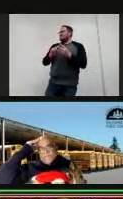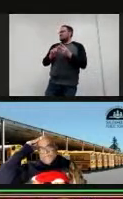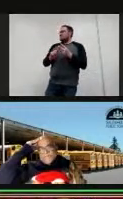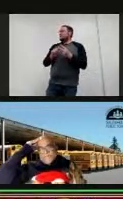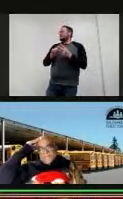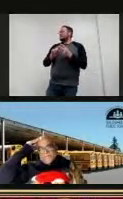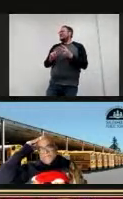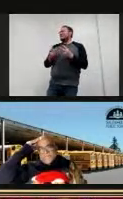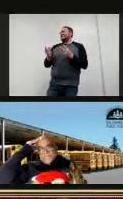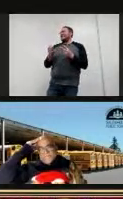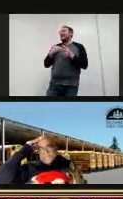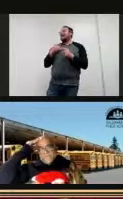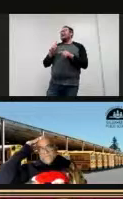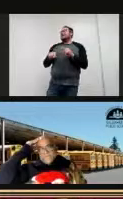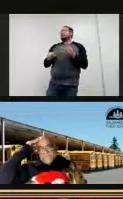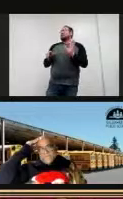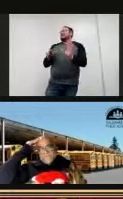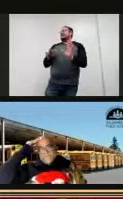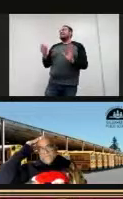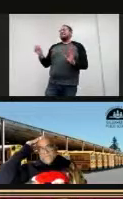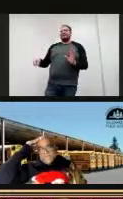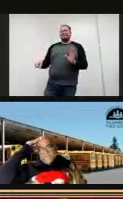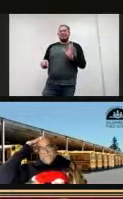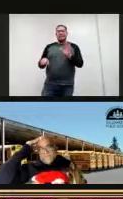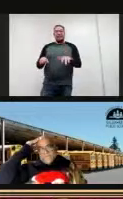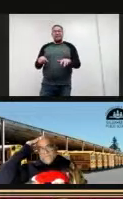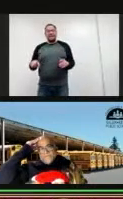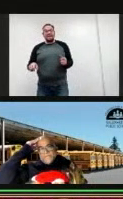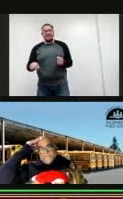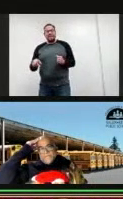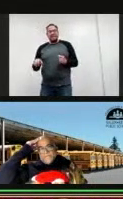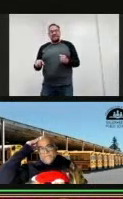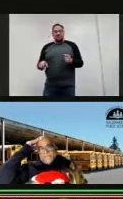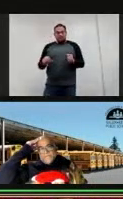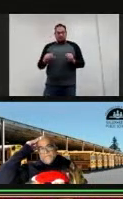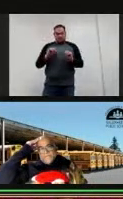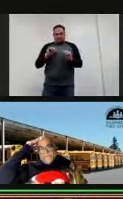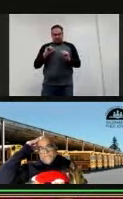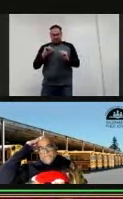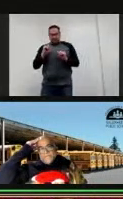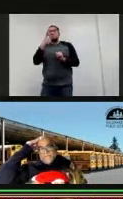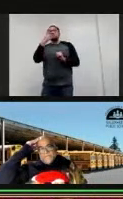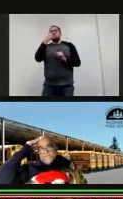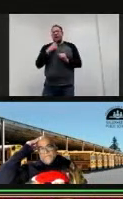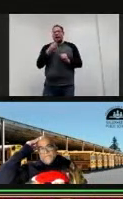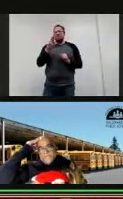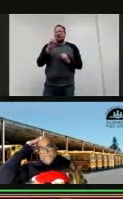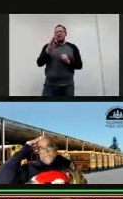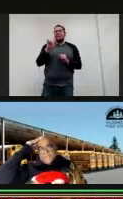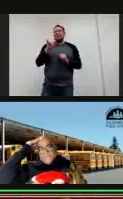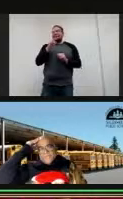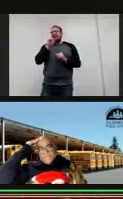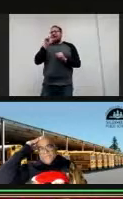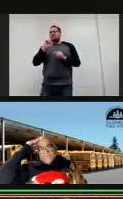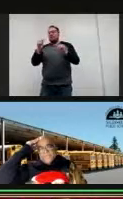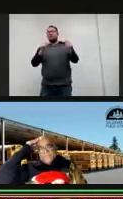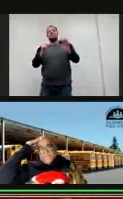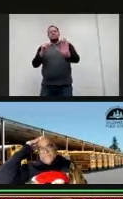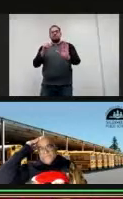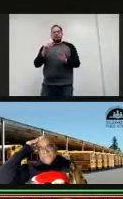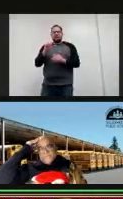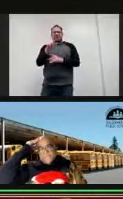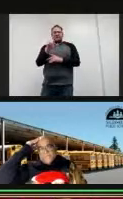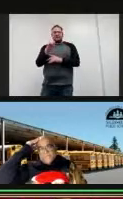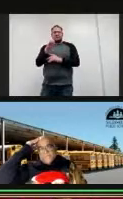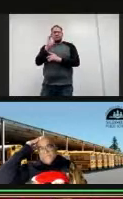Robin. I know it's all. Yeah, let's do Red Robin though. How about that? I think we'll let Alice tackle that bullet because we've